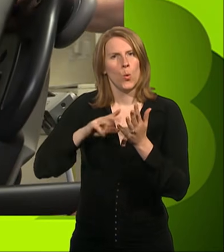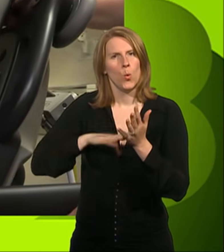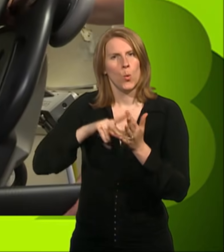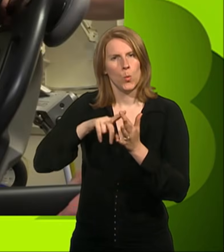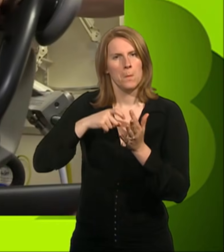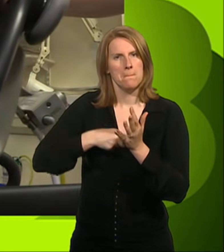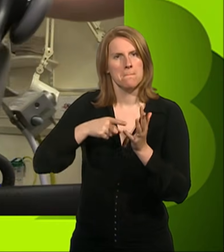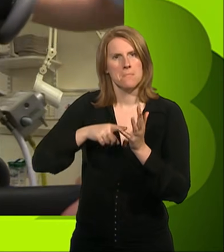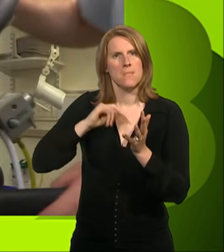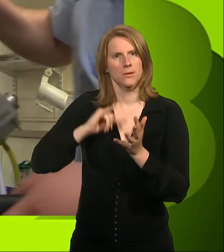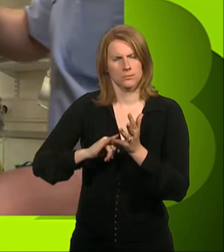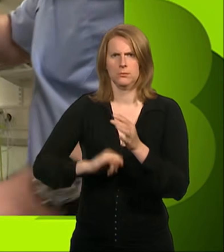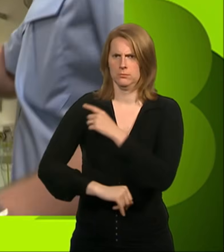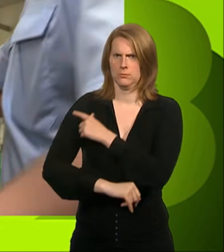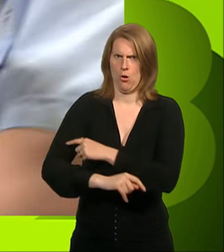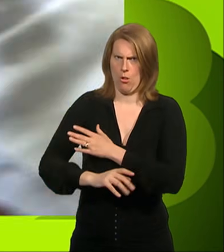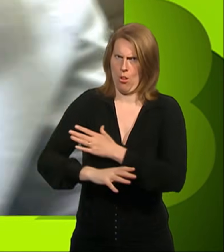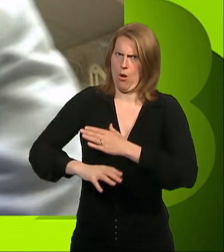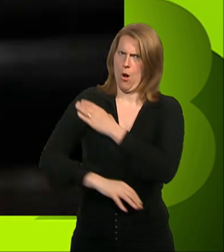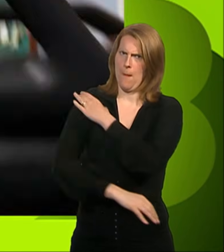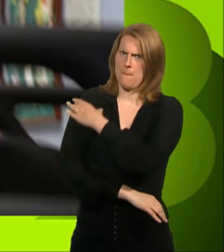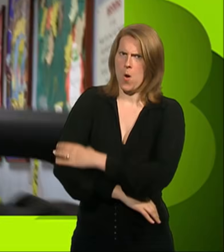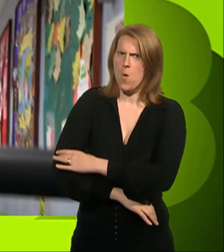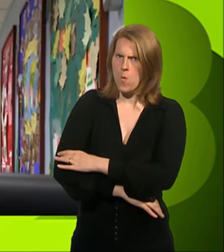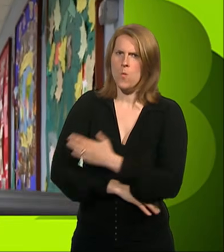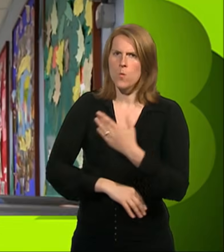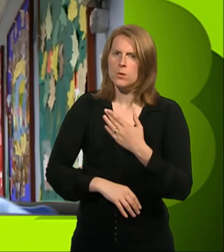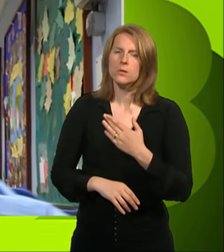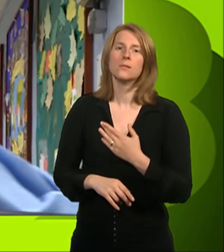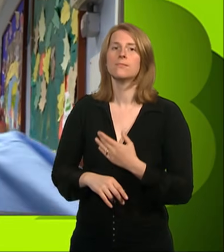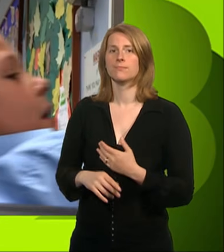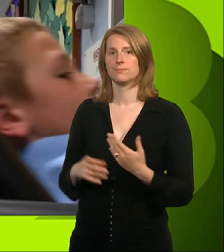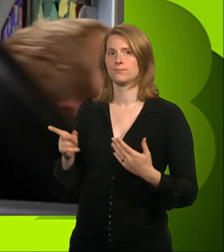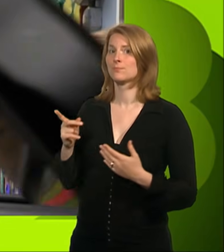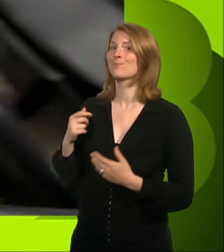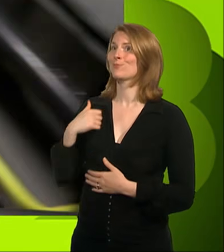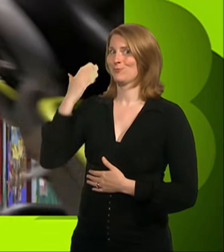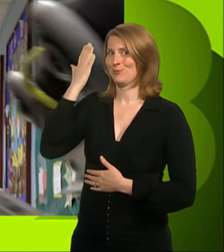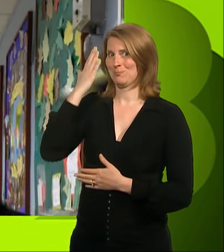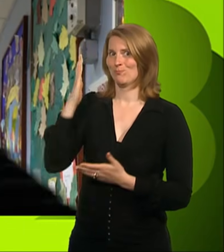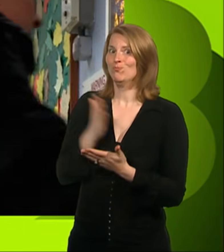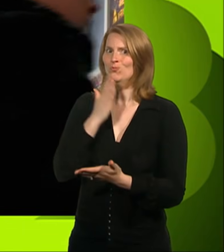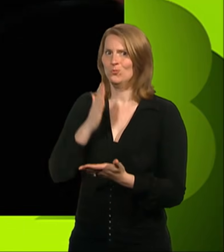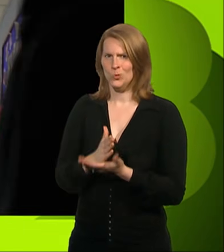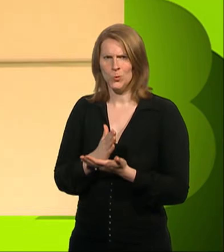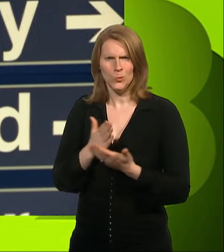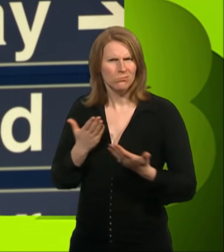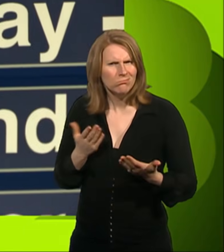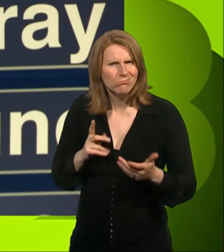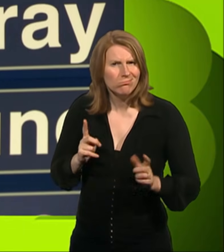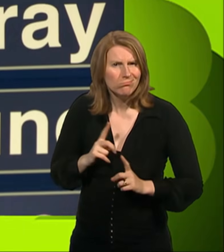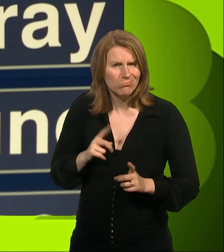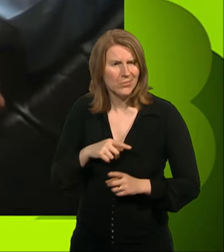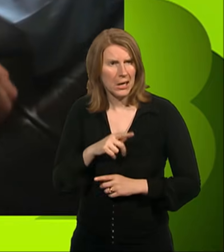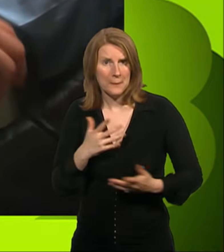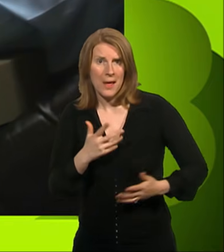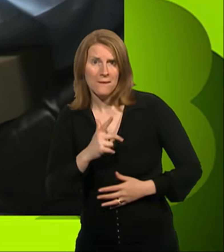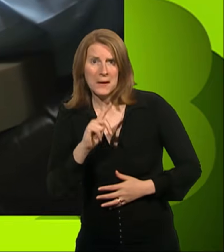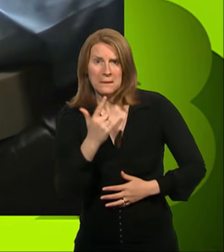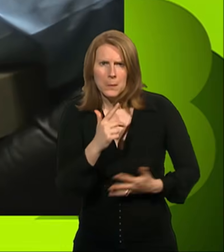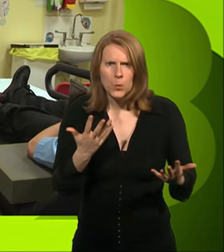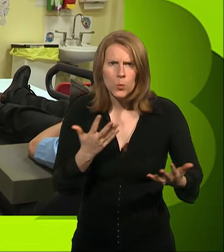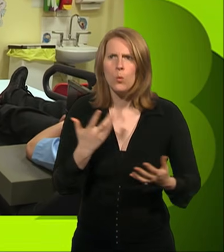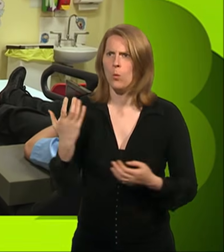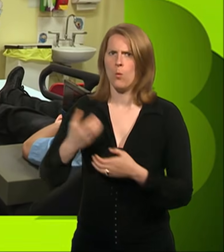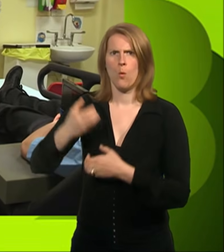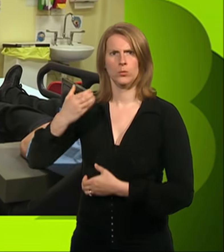your dream come true? Not playing for Liverpool or winning an Oscar? Broken bones can be pretty serious, you know. Well, an X-ray's the only way